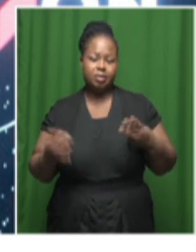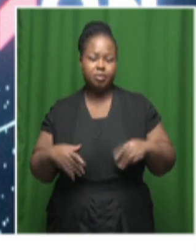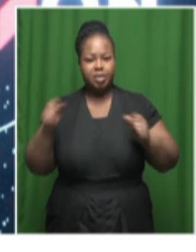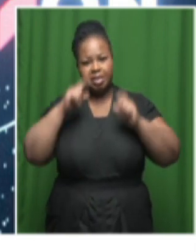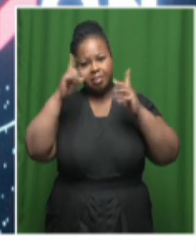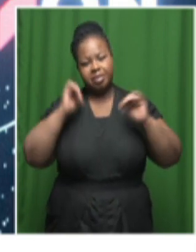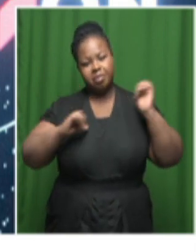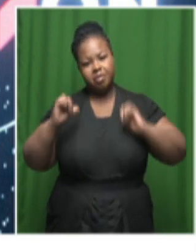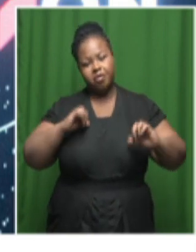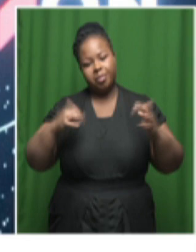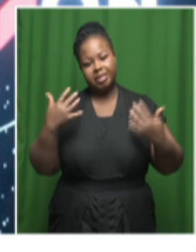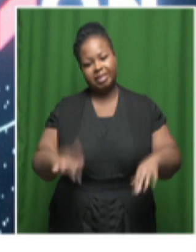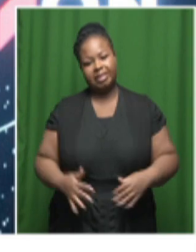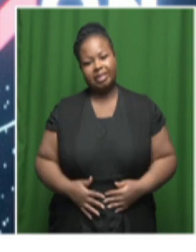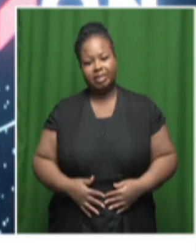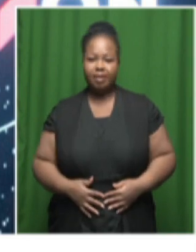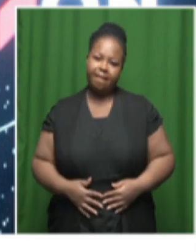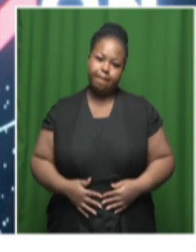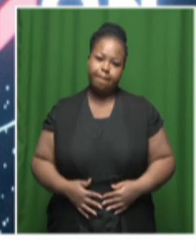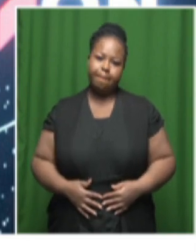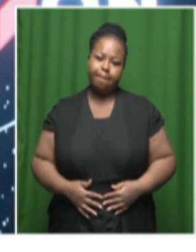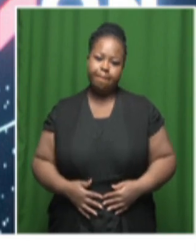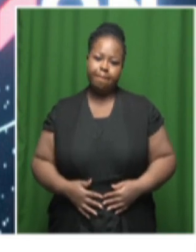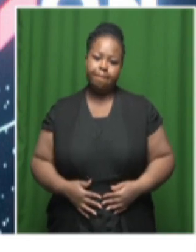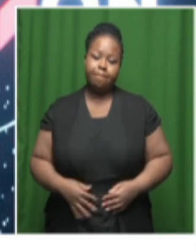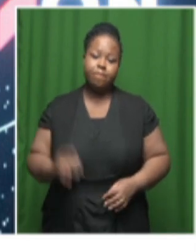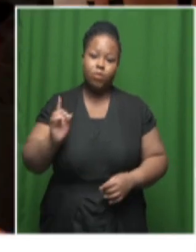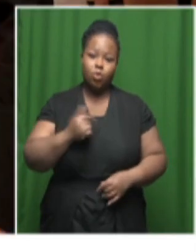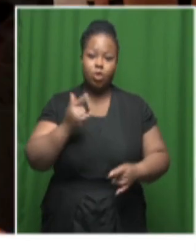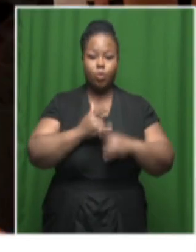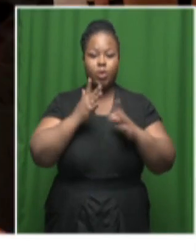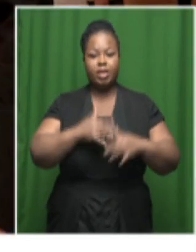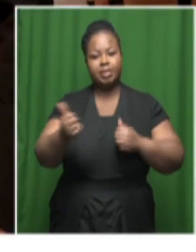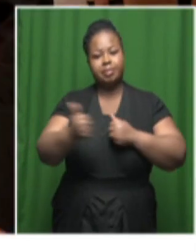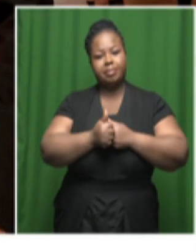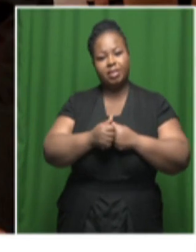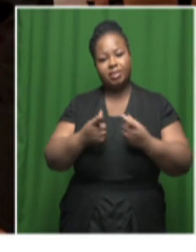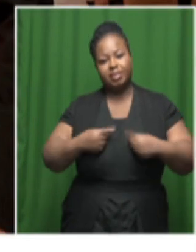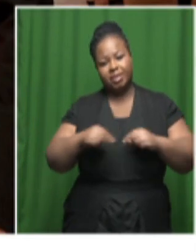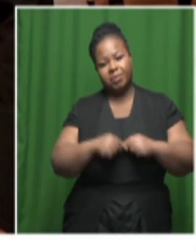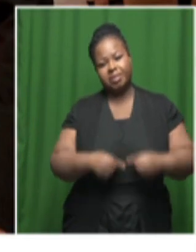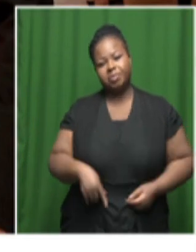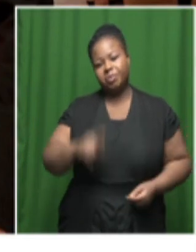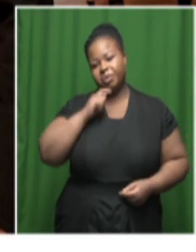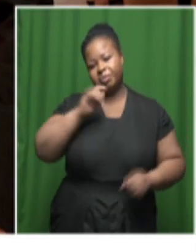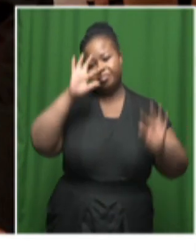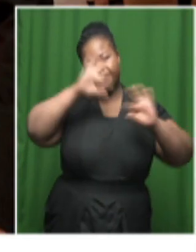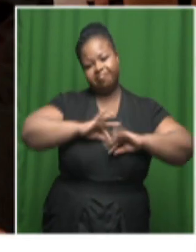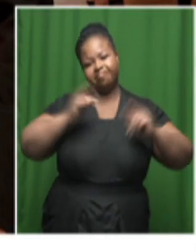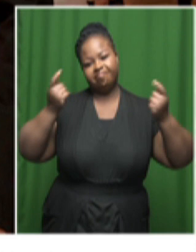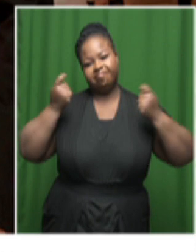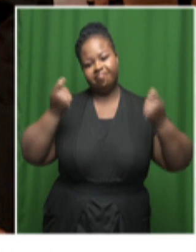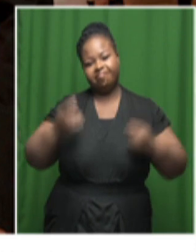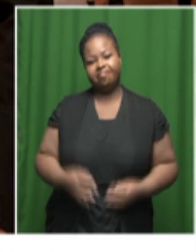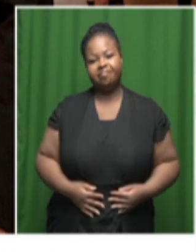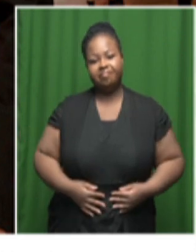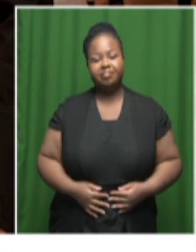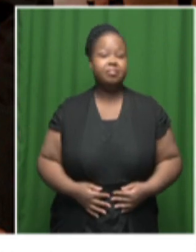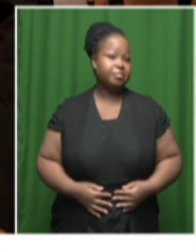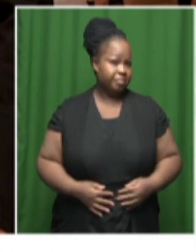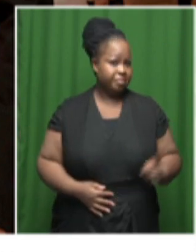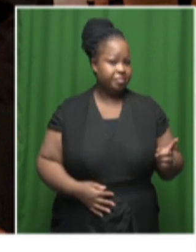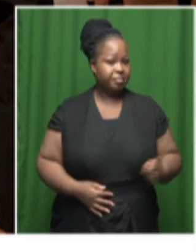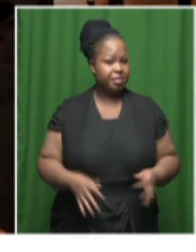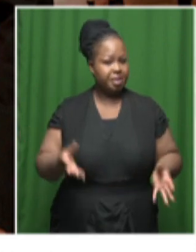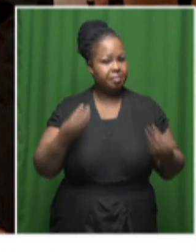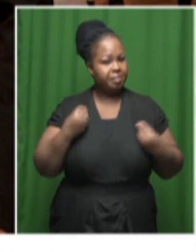amazing performances and all of our winners there, all of our partners there. So it was really a true night for celebration. And I believe they